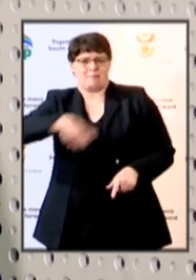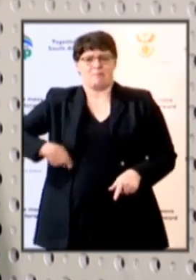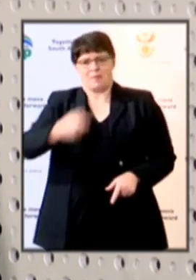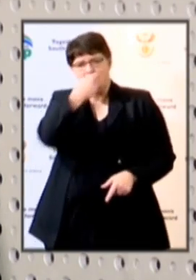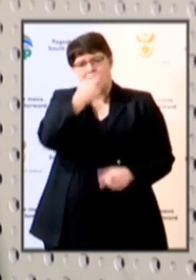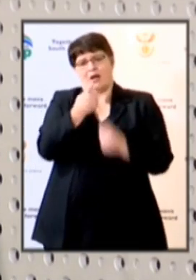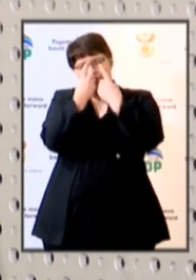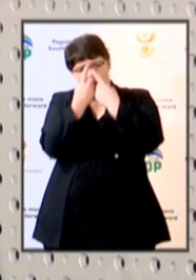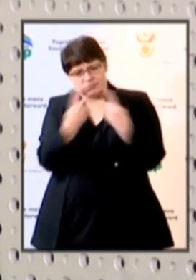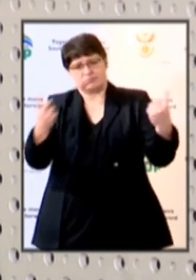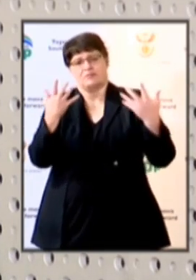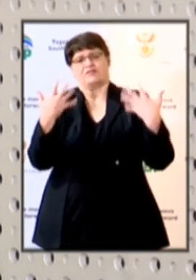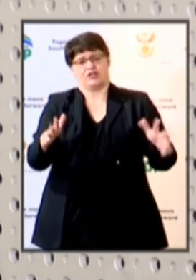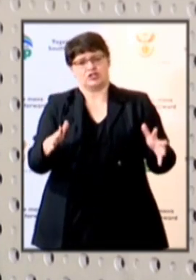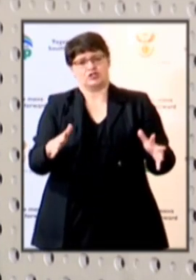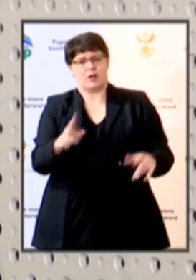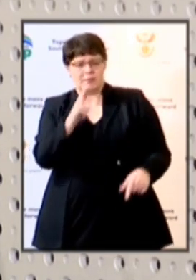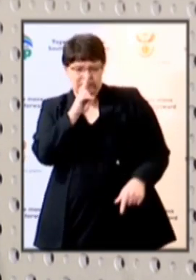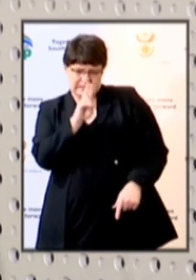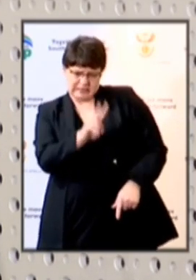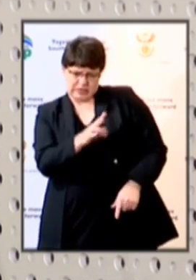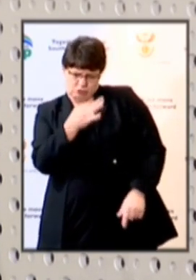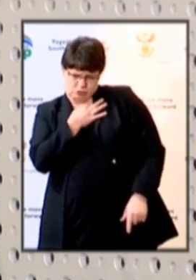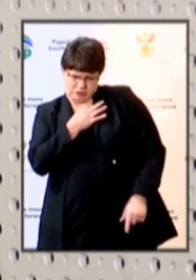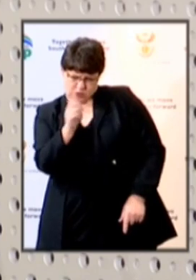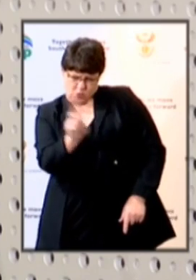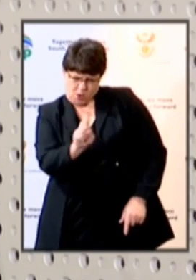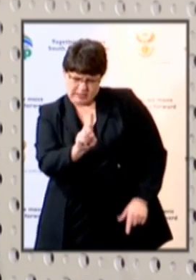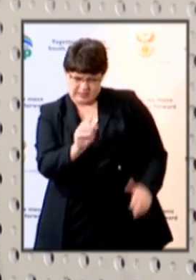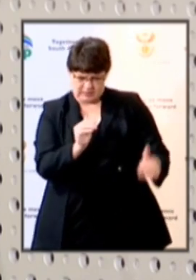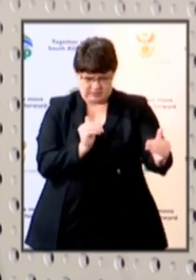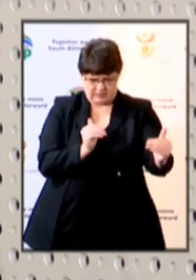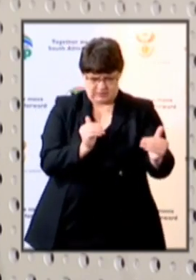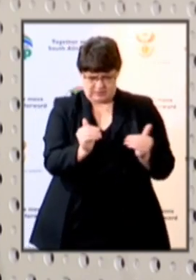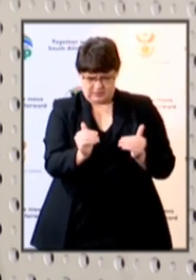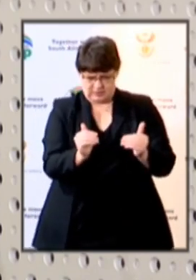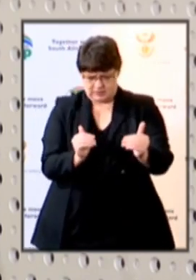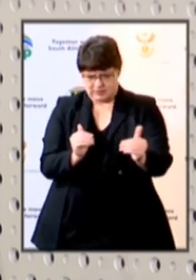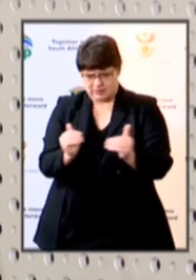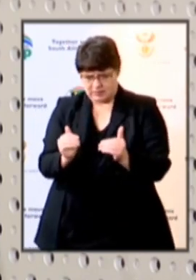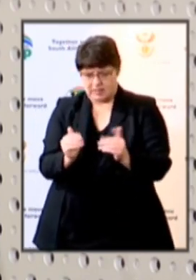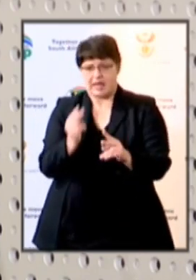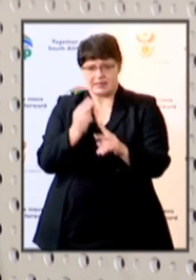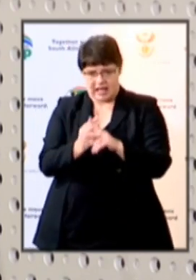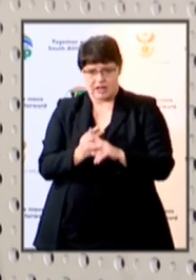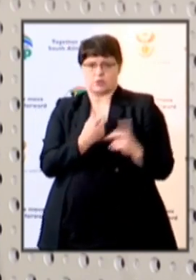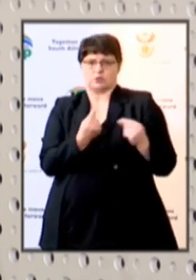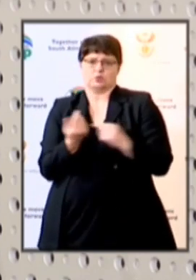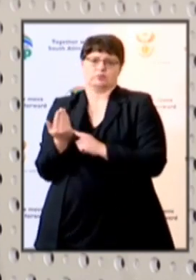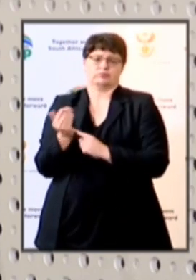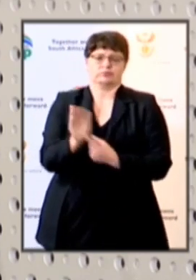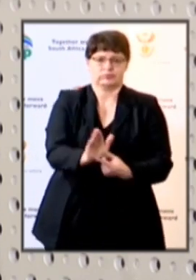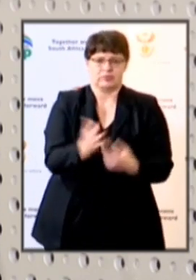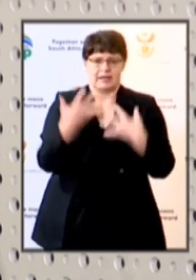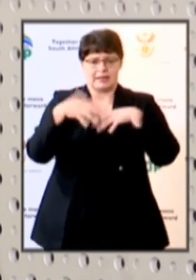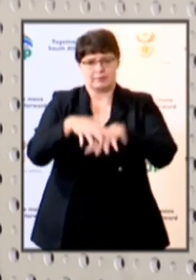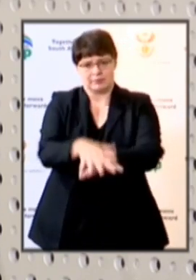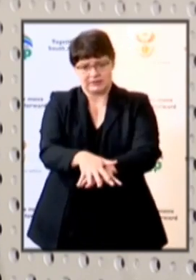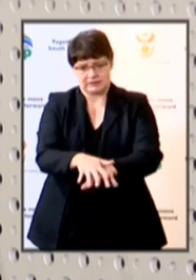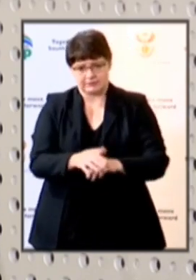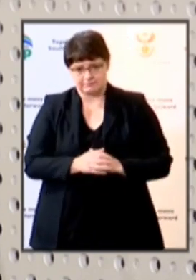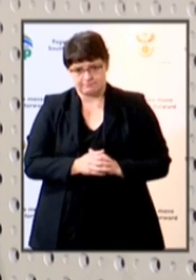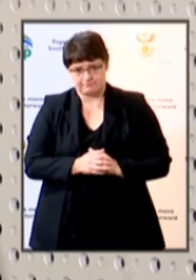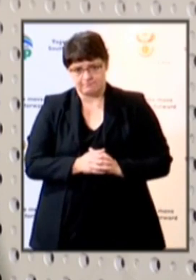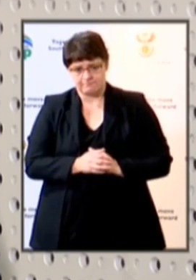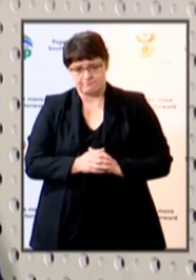The proposal that we will be putting to sectors today follows discussion that